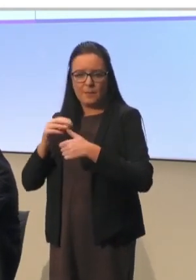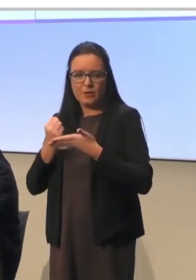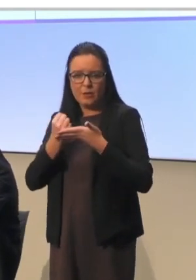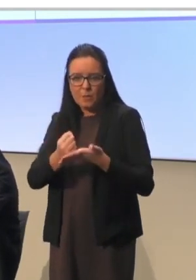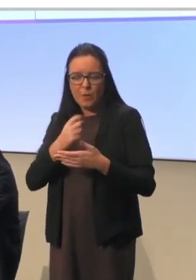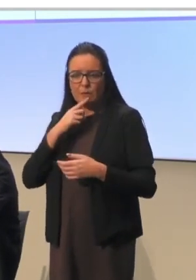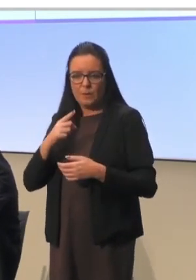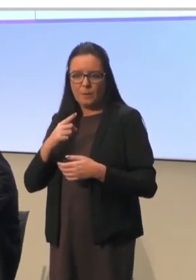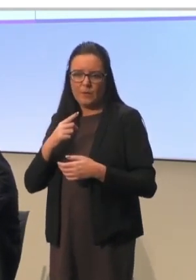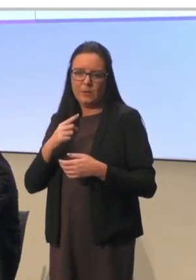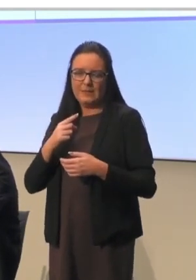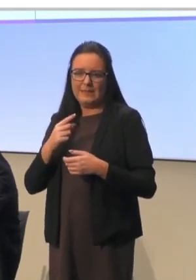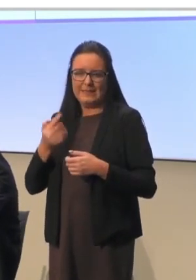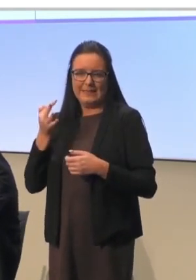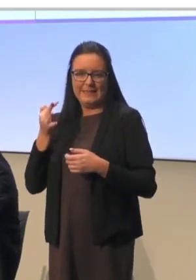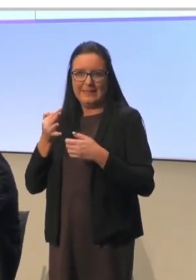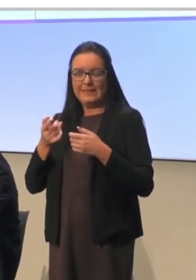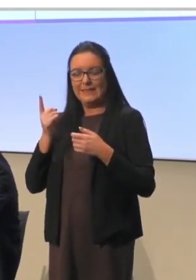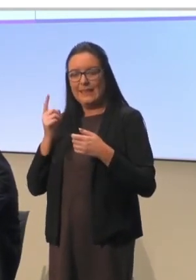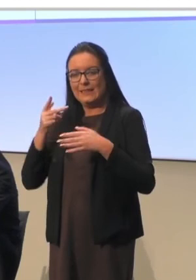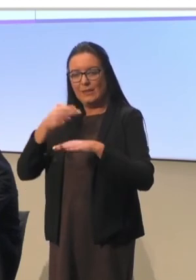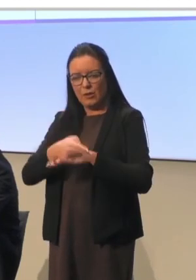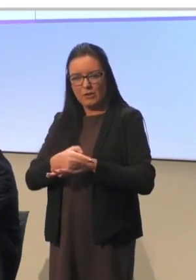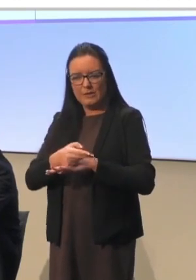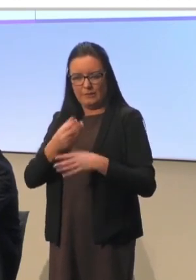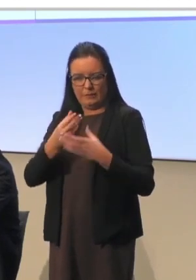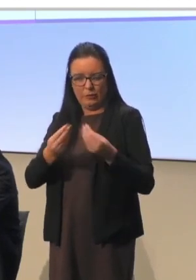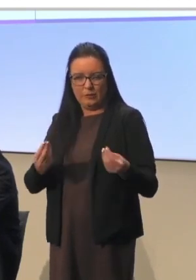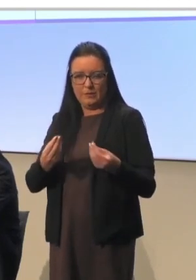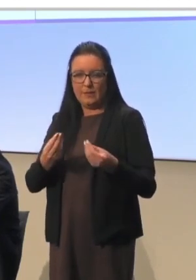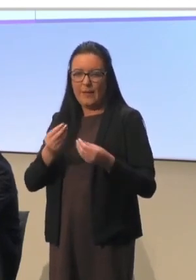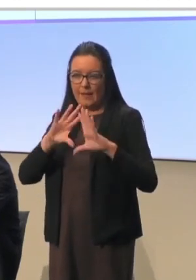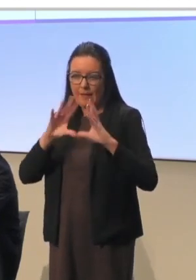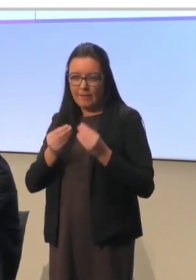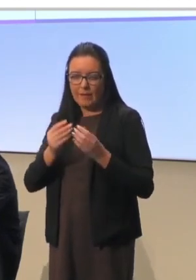typically was cut off when they left school. It was a cliff edge. All of that is gone. Everything is